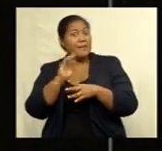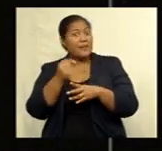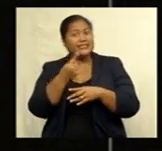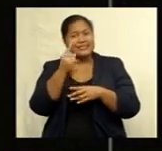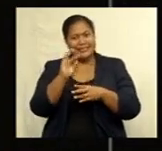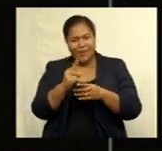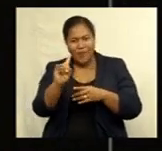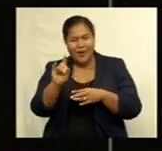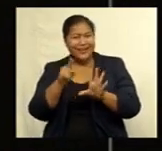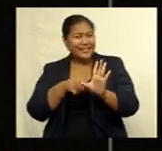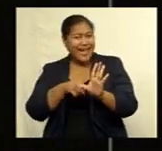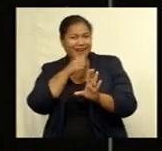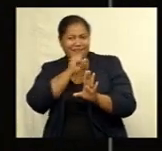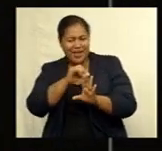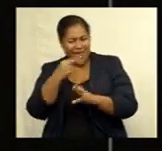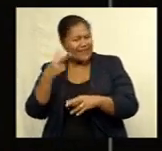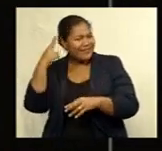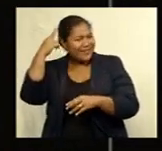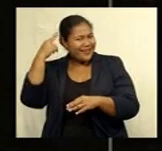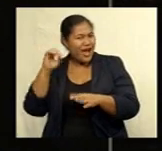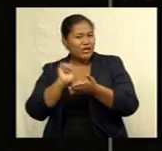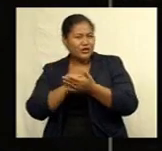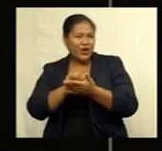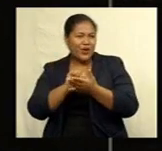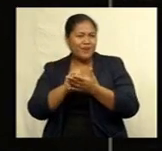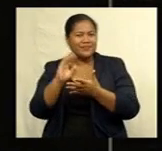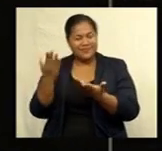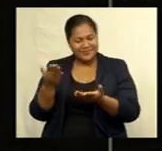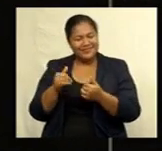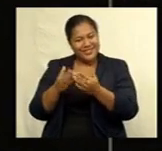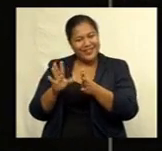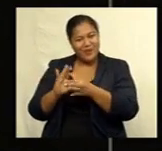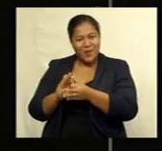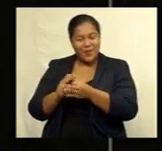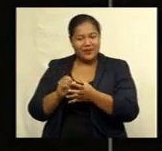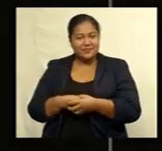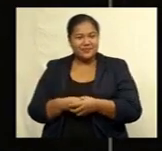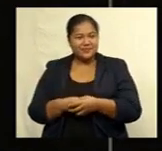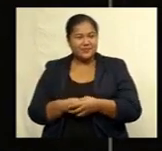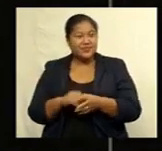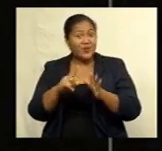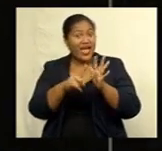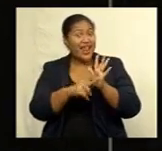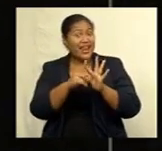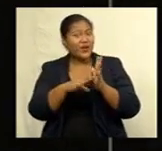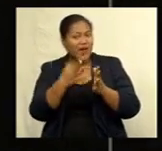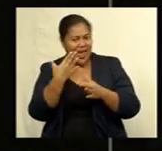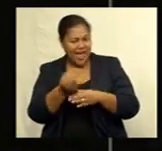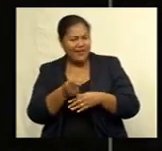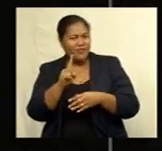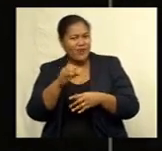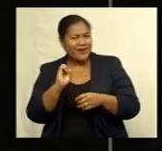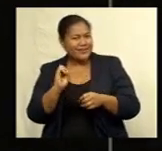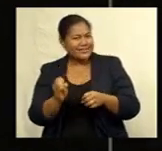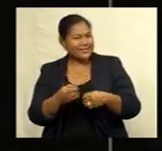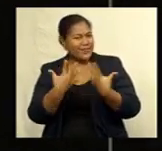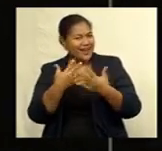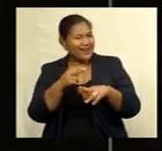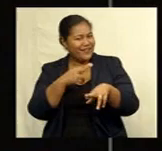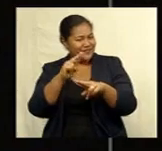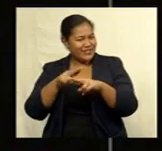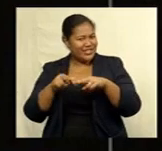shop in what some would say is the middle of nowhere. Eleanor Turangaiviu caught up with this inspiring Fijian at his